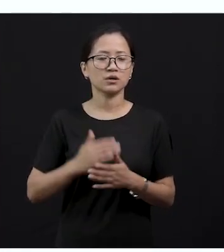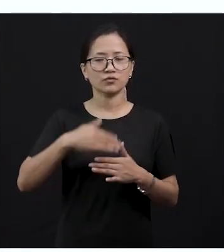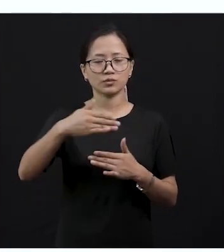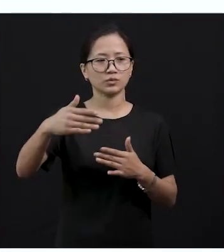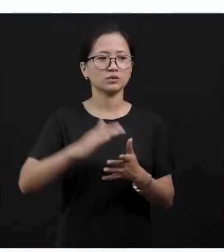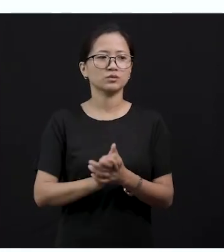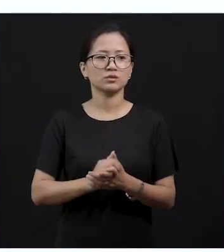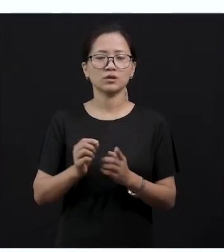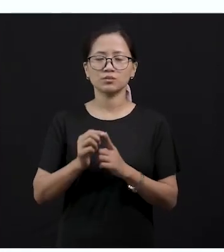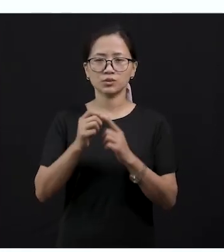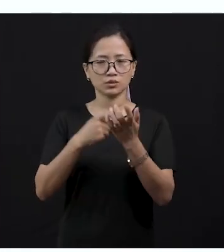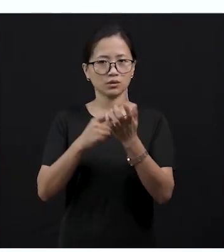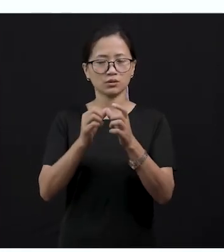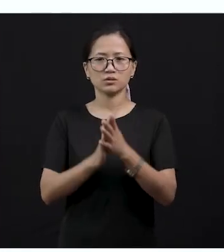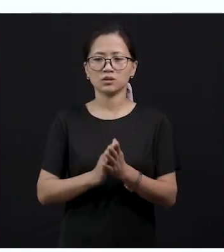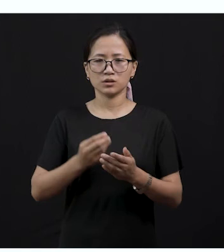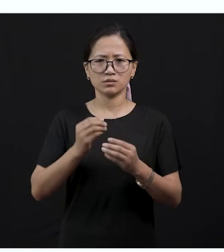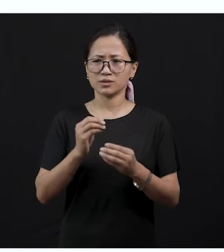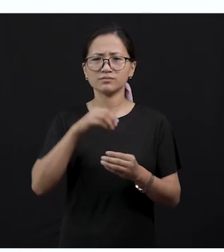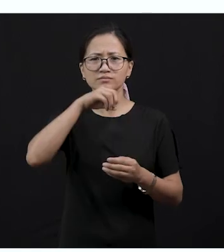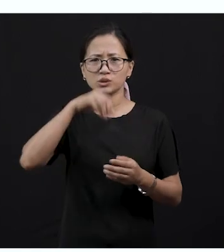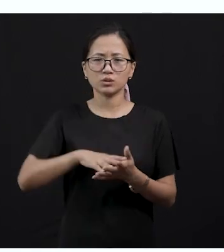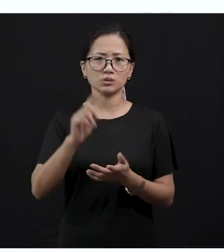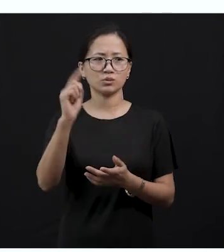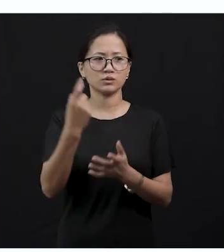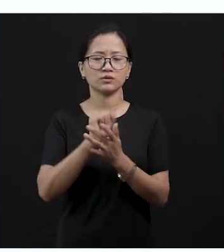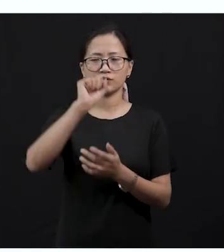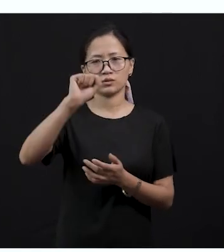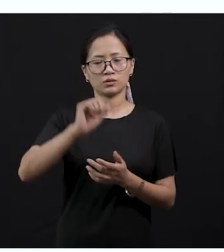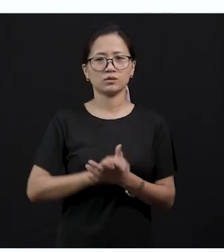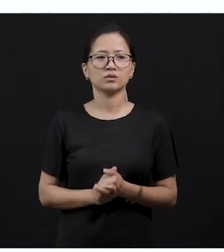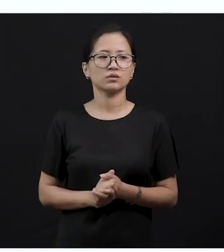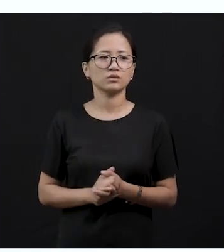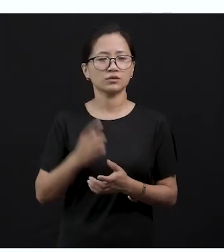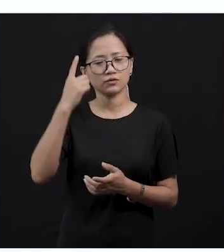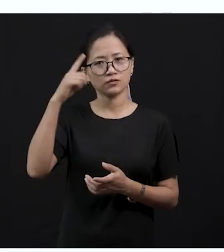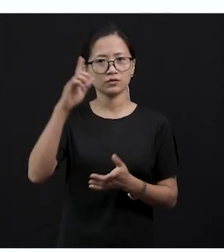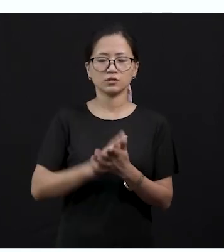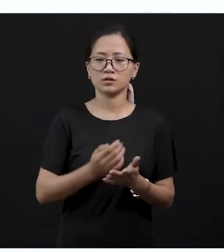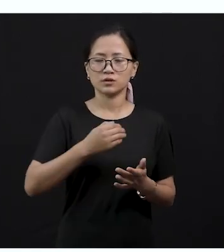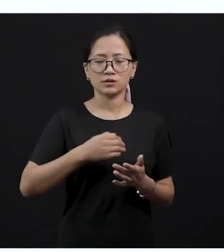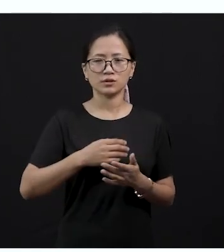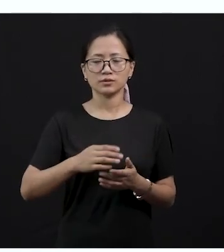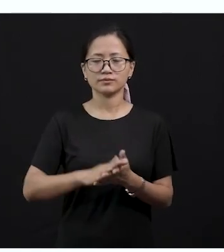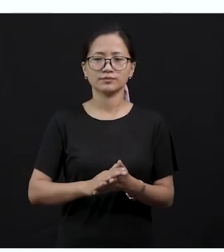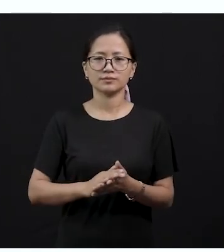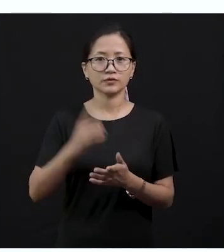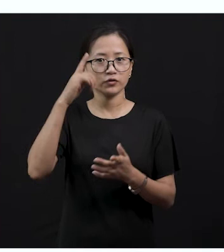process of producing young ones of their own for the continuity of